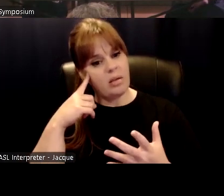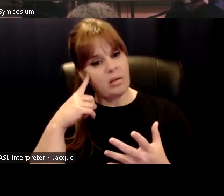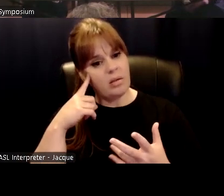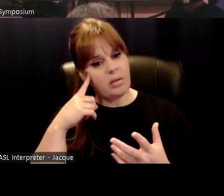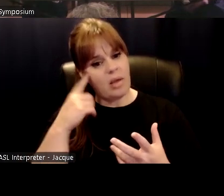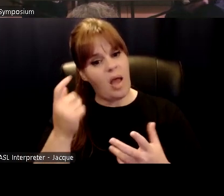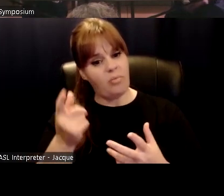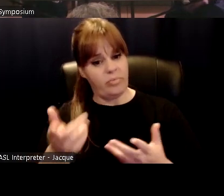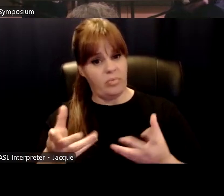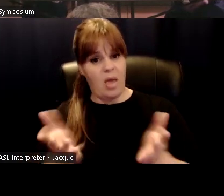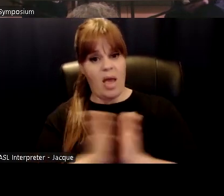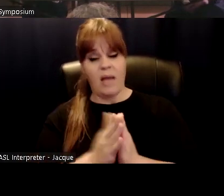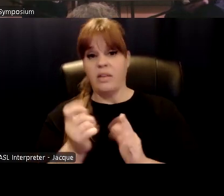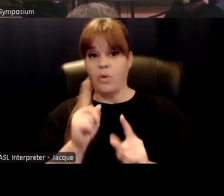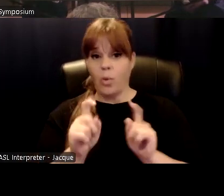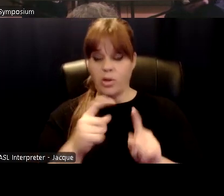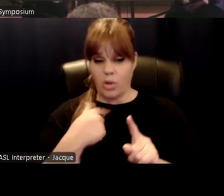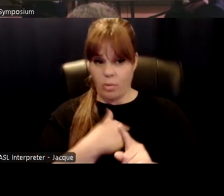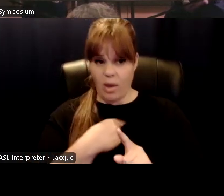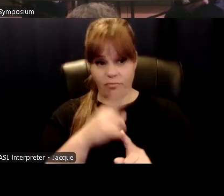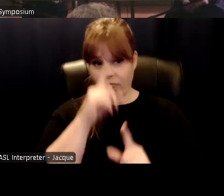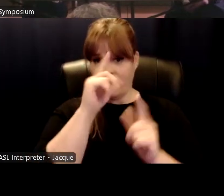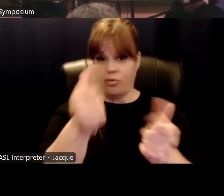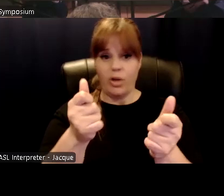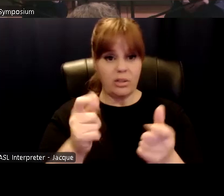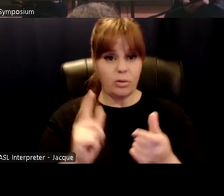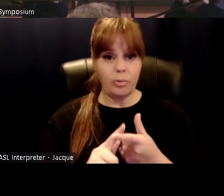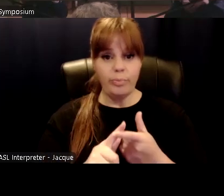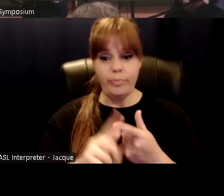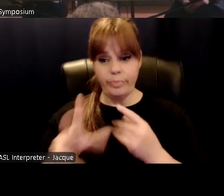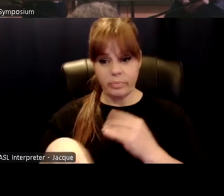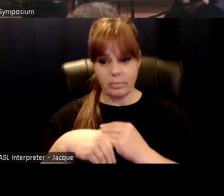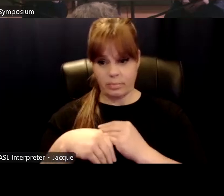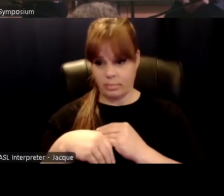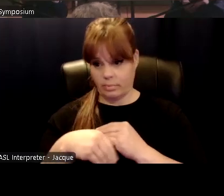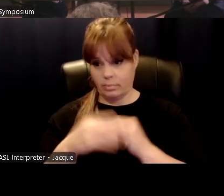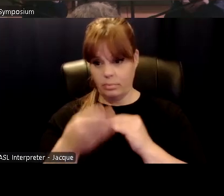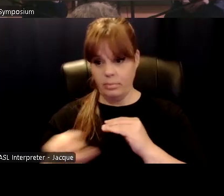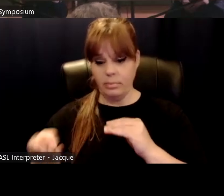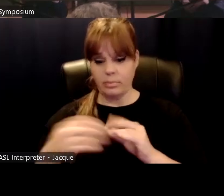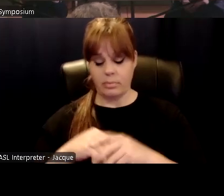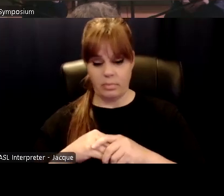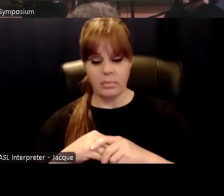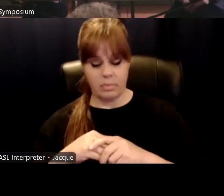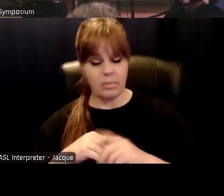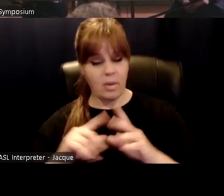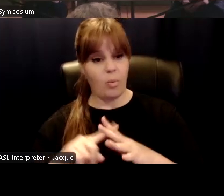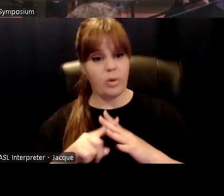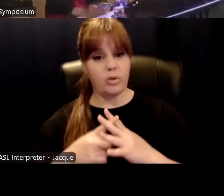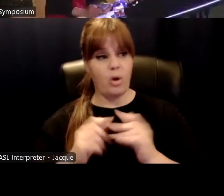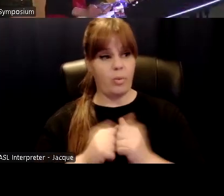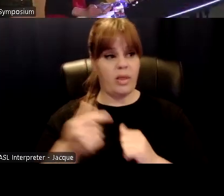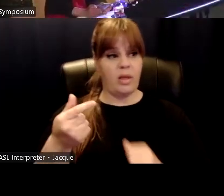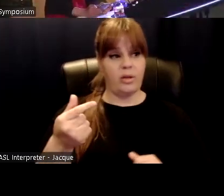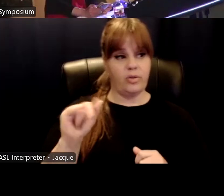have, and please feel free to add stuff, but I will start off with Gina. Gina, what